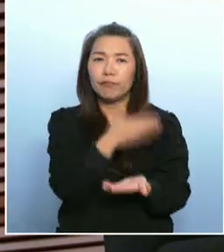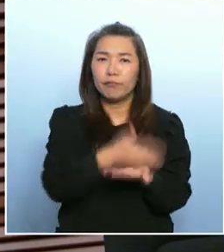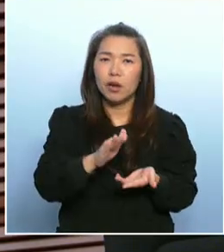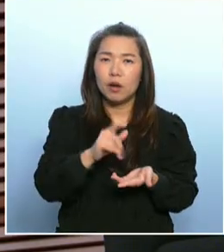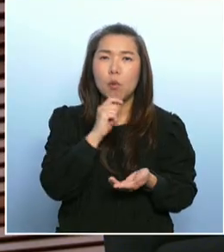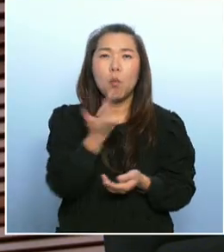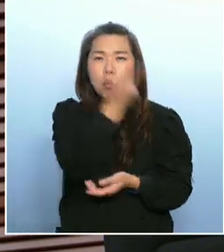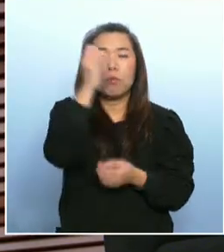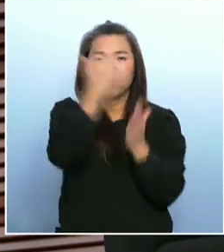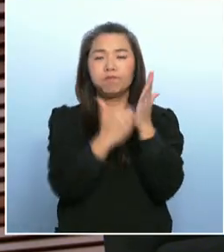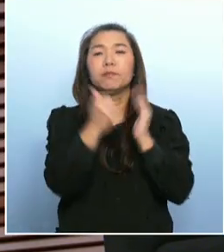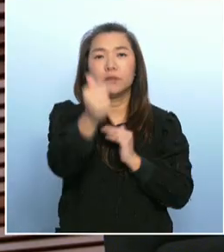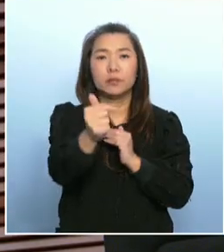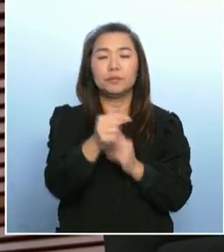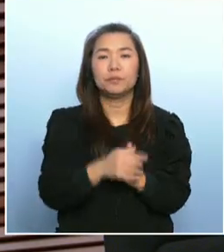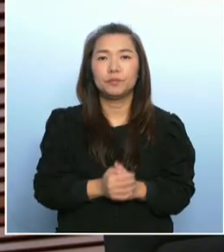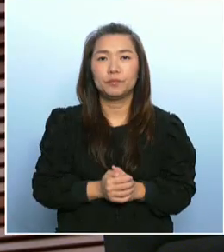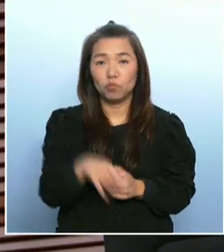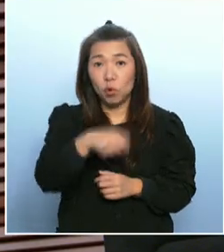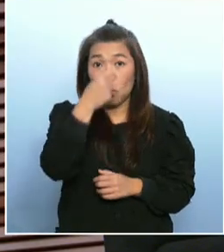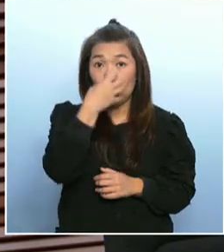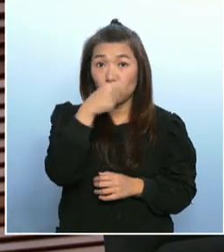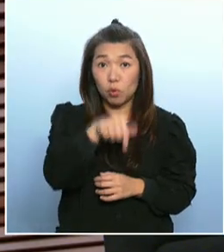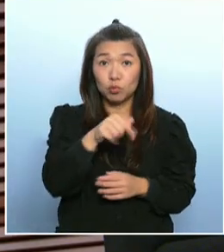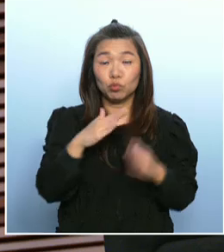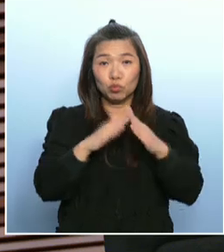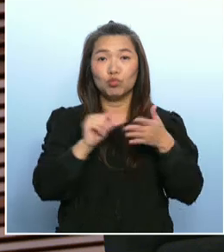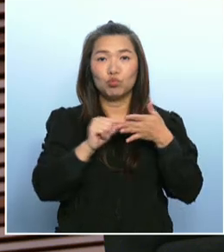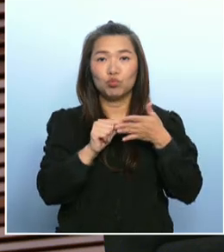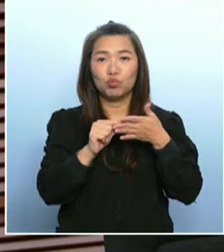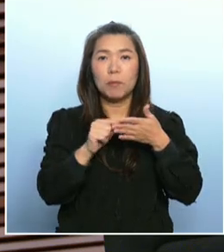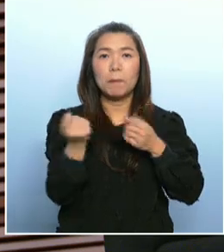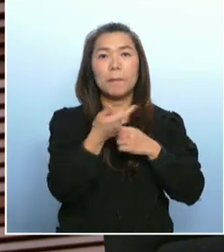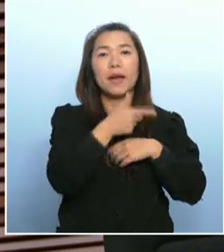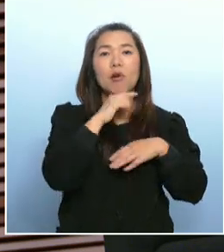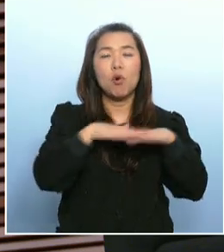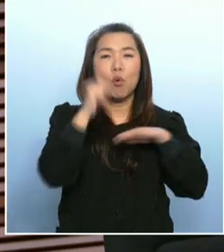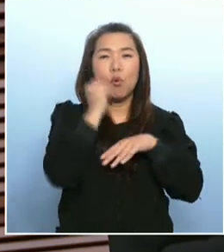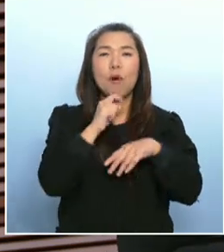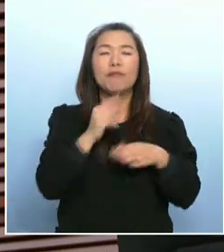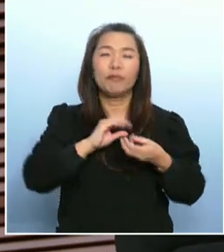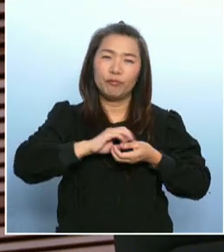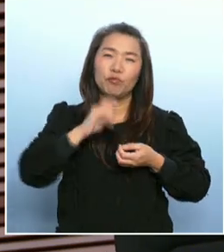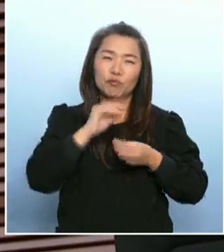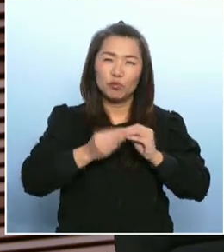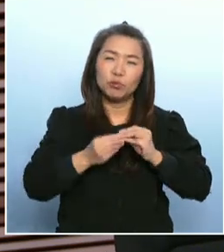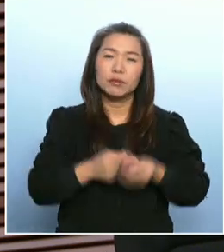We have over 10 types of disabilities as defined by the World Health